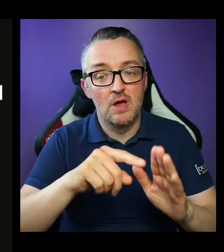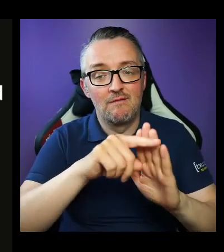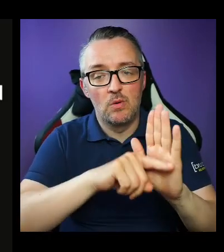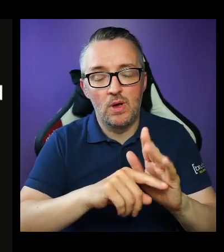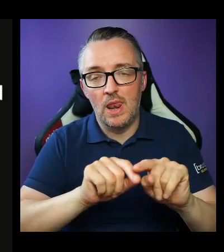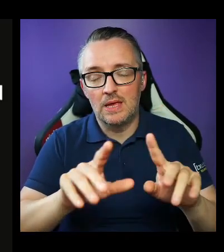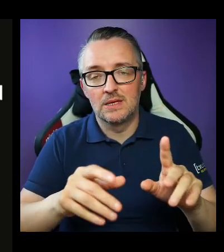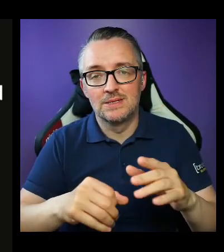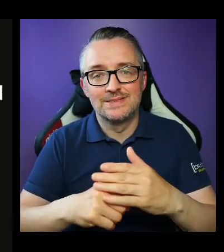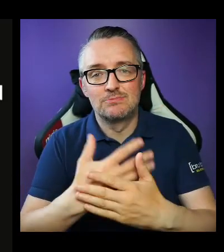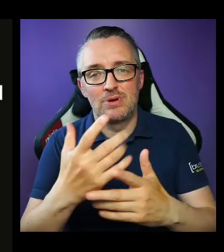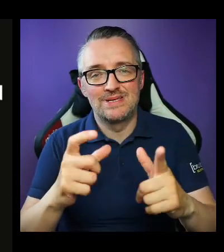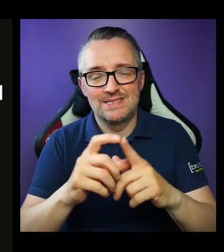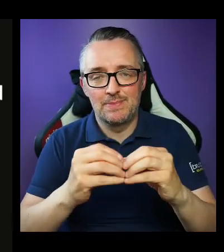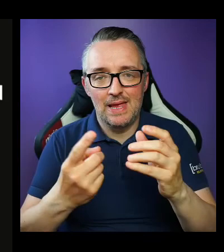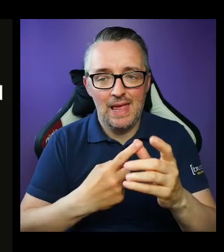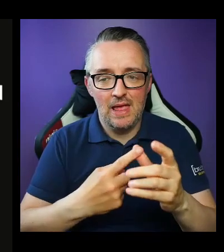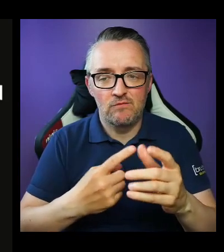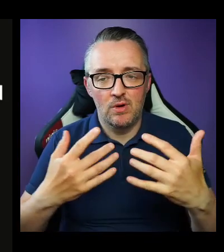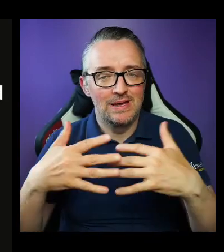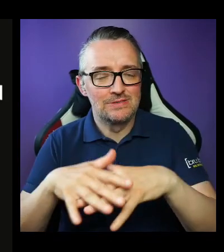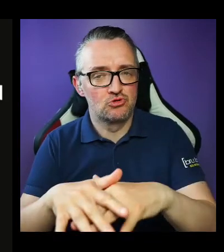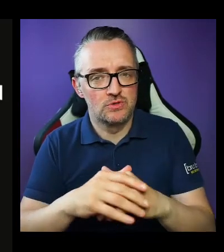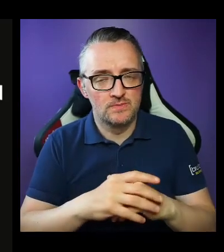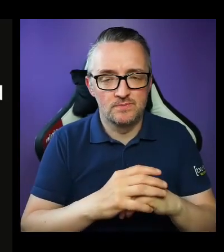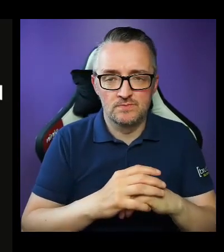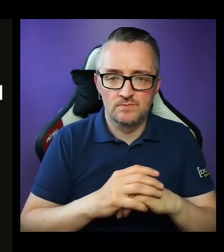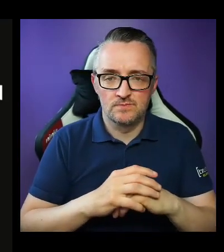Spring DBA for integration?